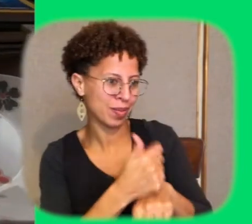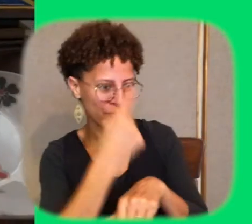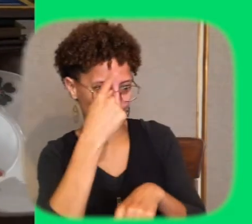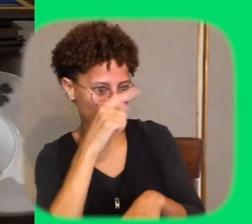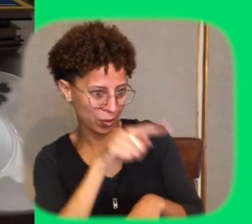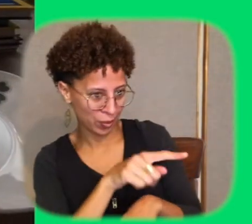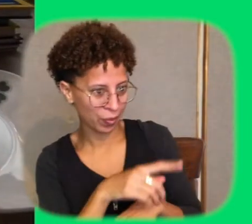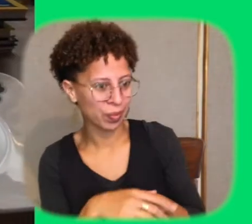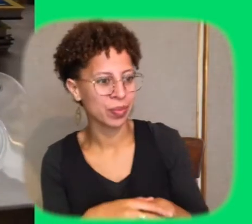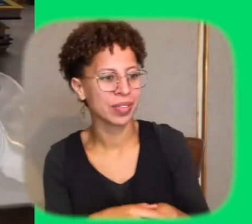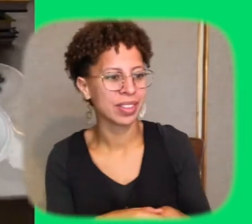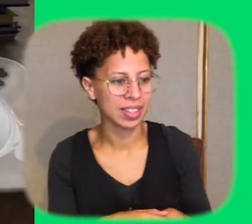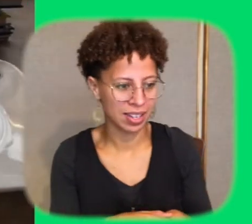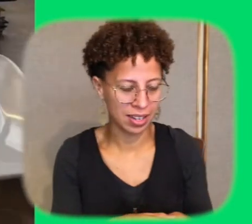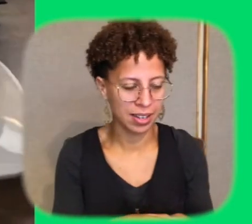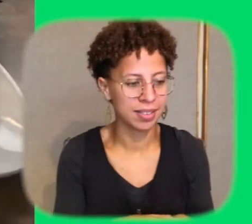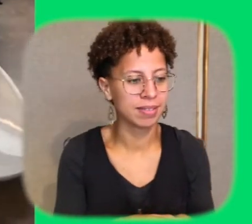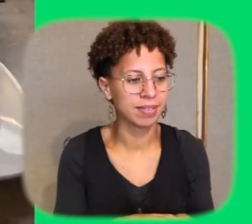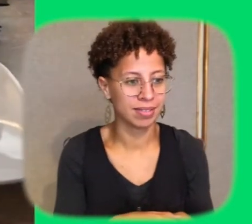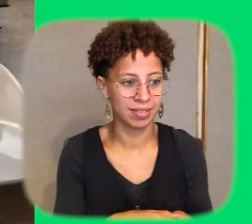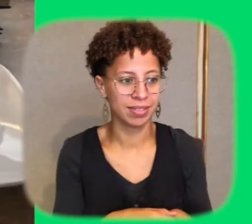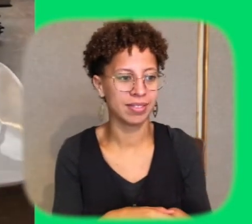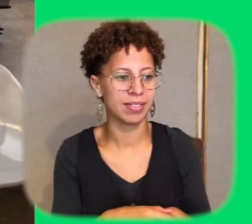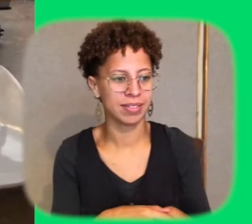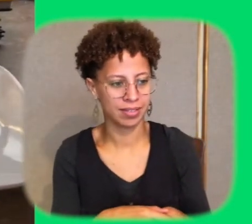I have prepared for you?